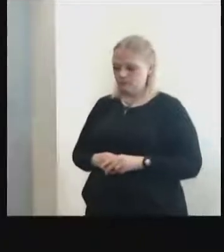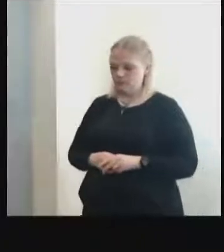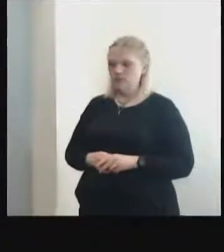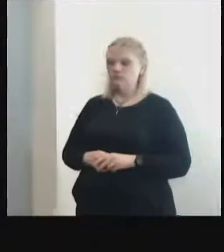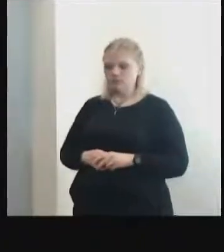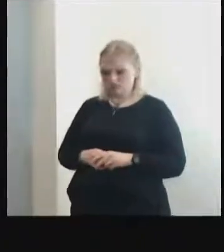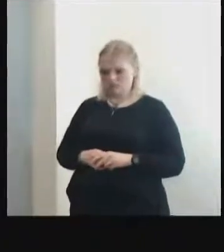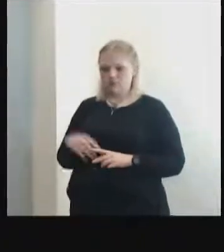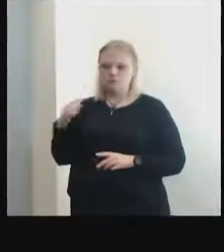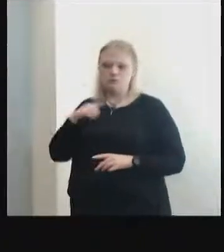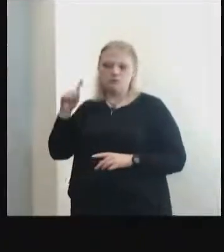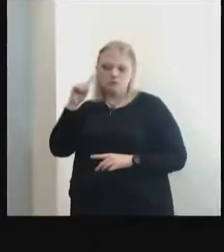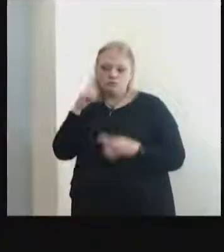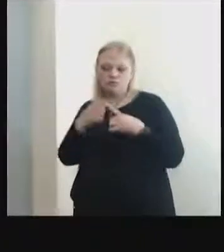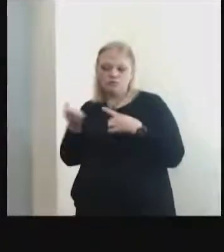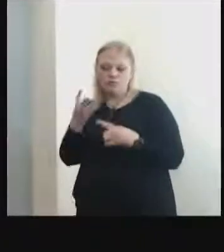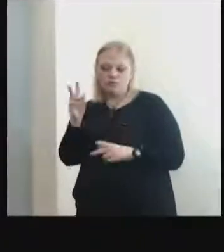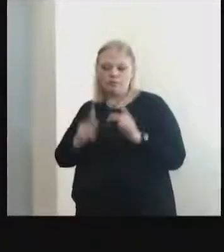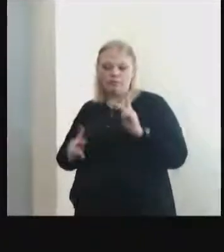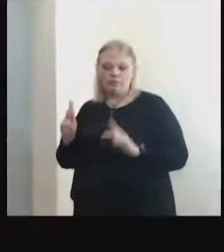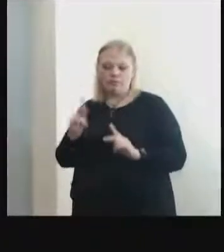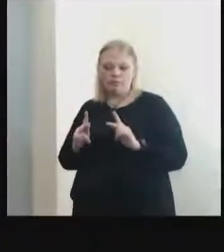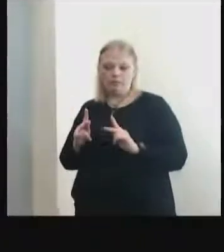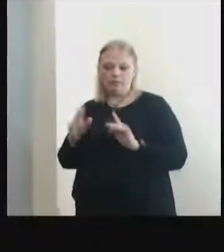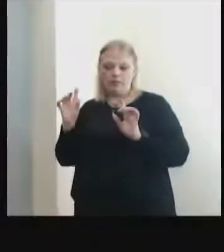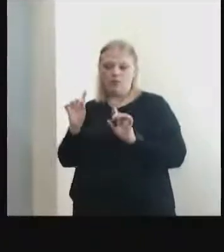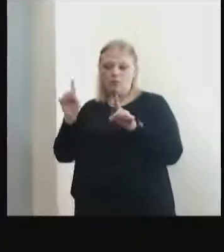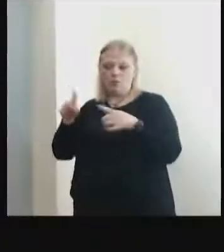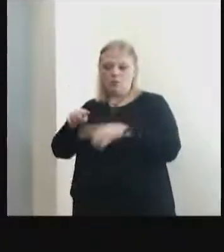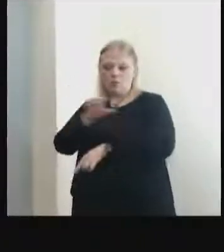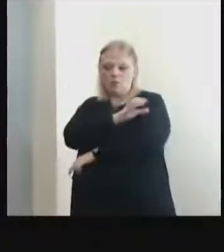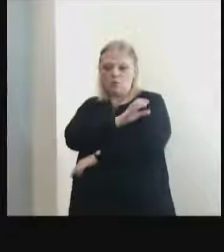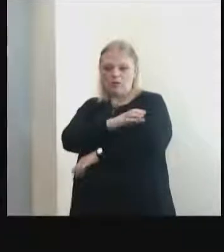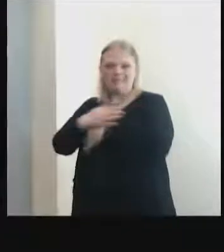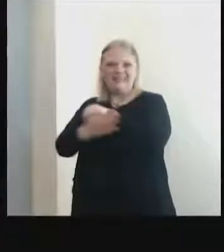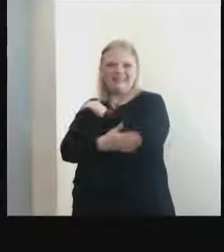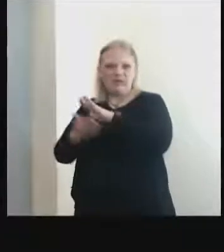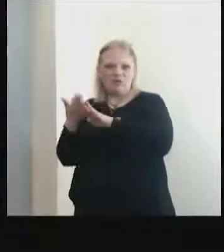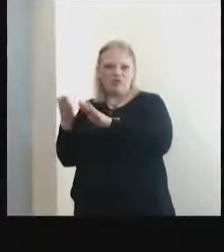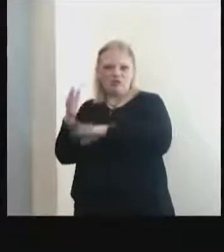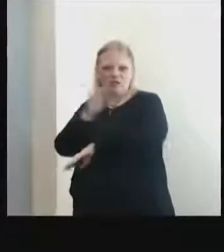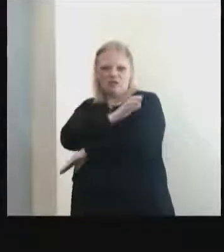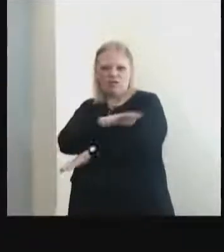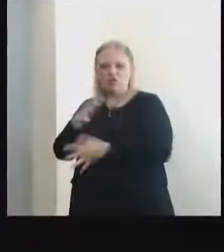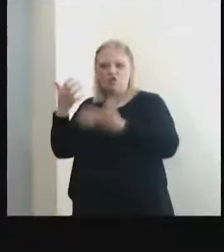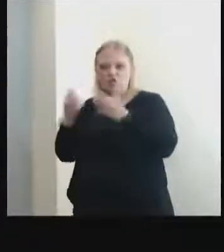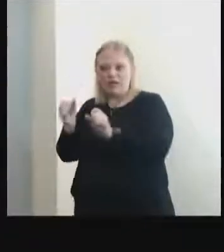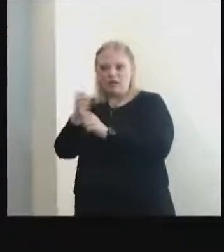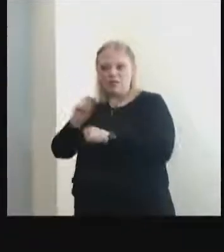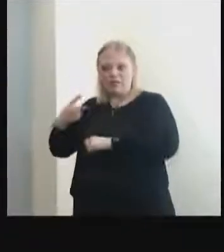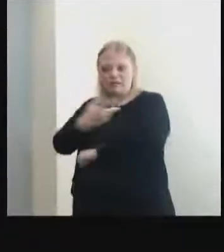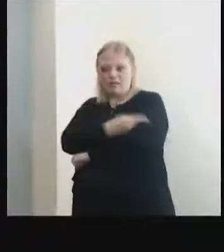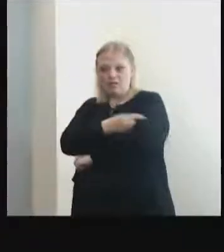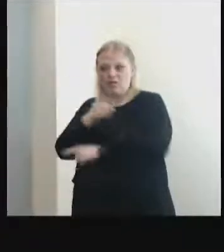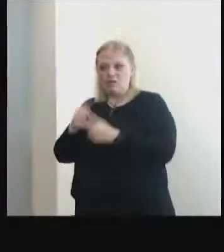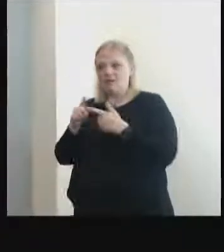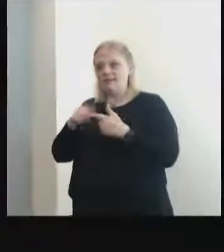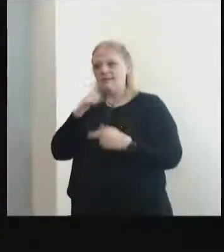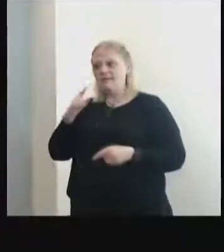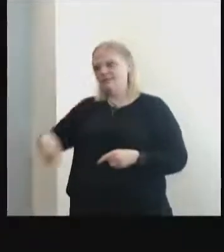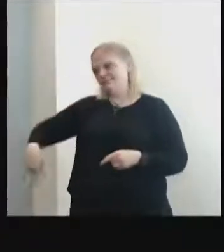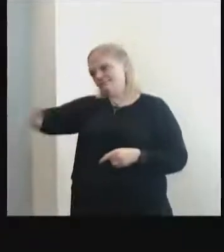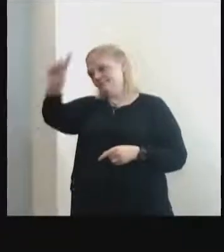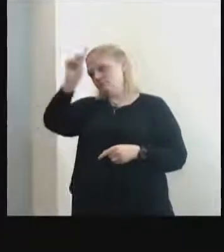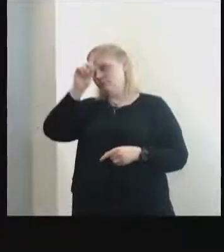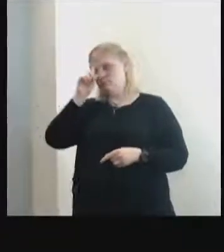Yeah, hi. We heard from a couple people who went to clinics, county-run clinics, who said they were trying to get their second dose and they were turned away because they were